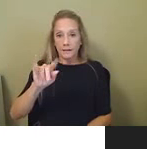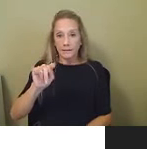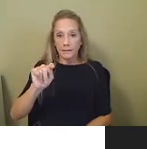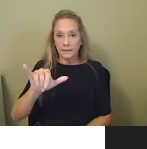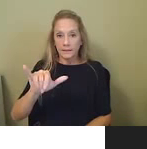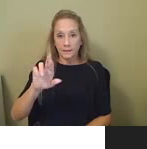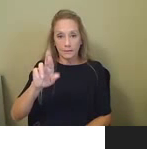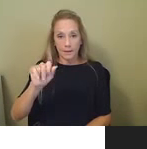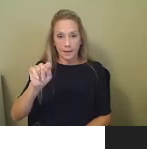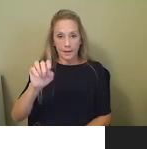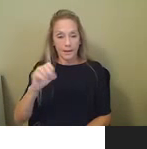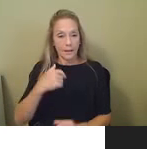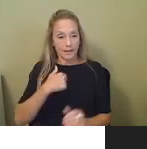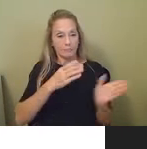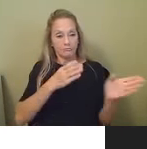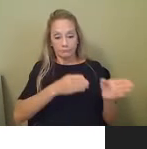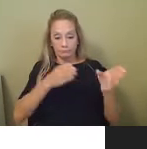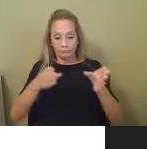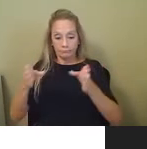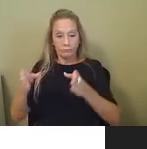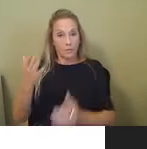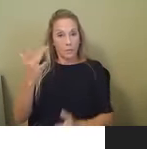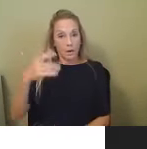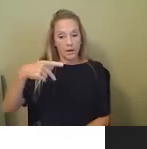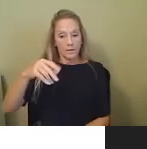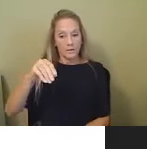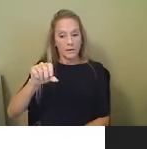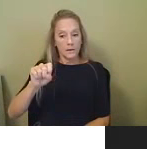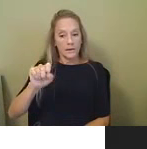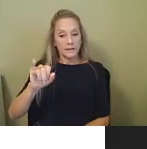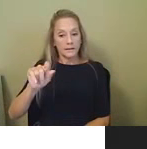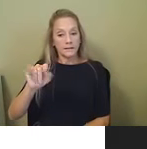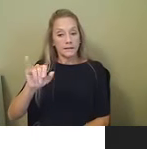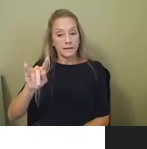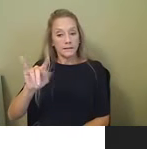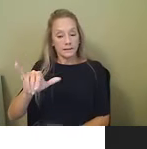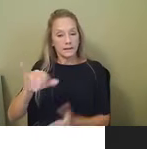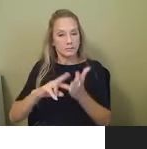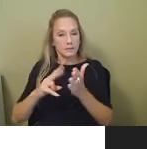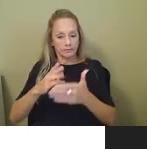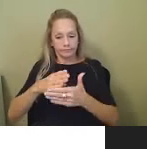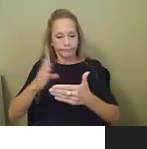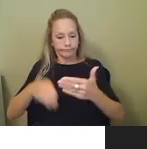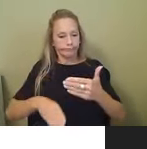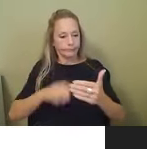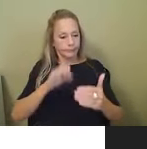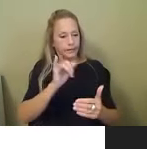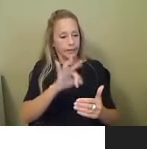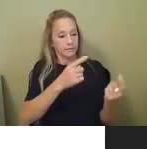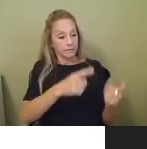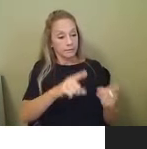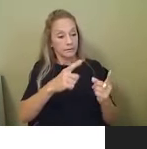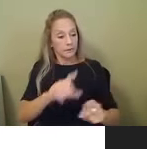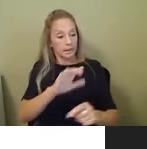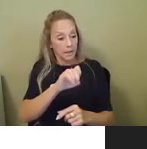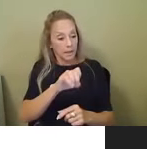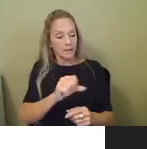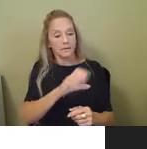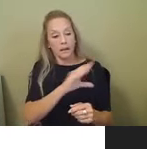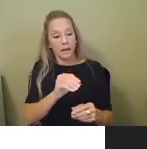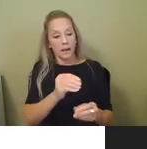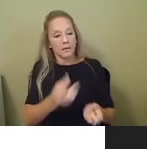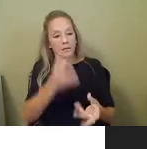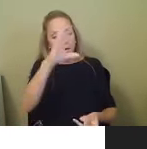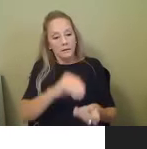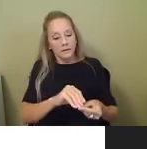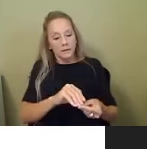positivity rate is the natural consequence of cases and the amount of testing you do. It's the ratio